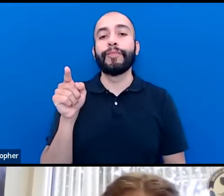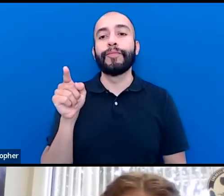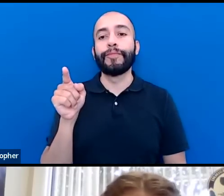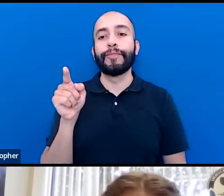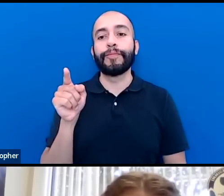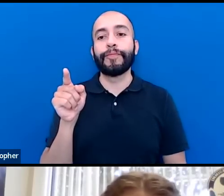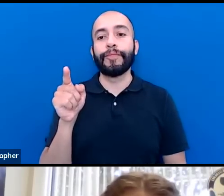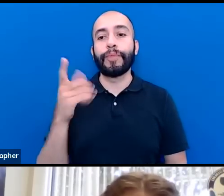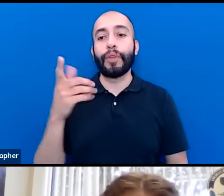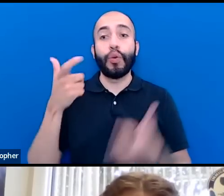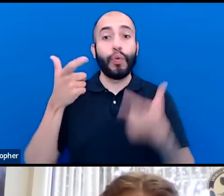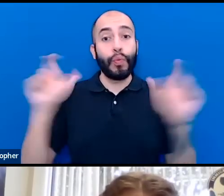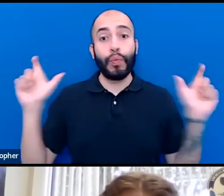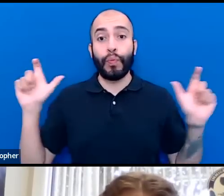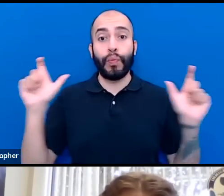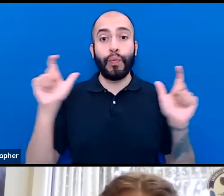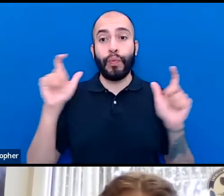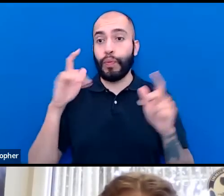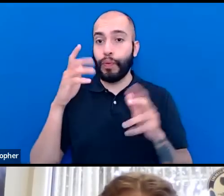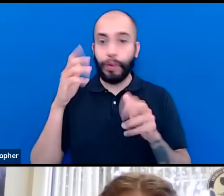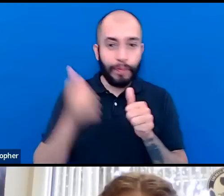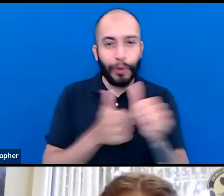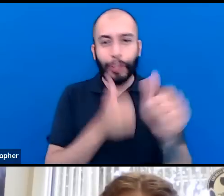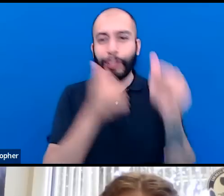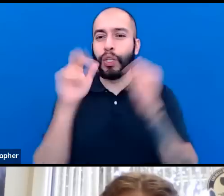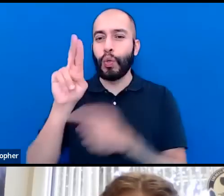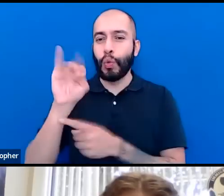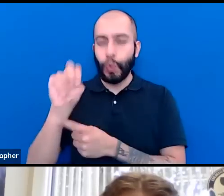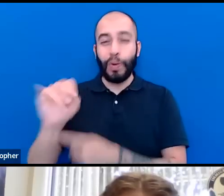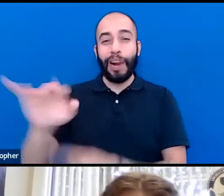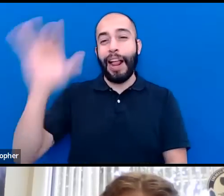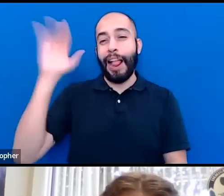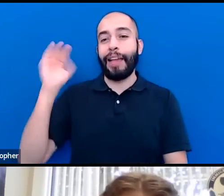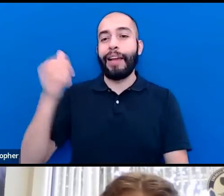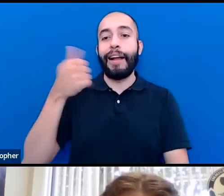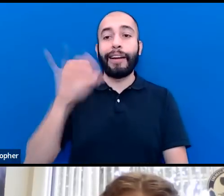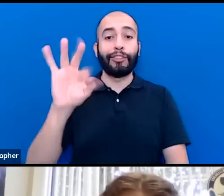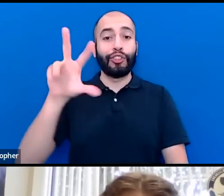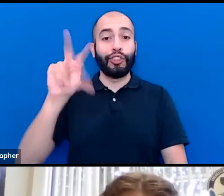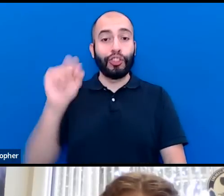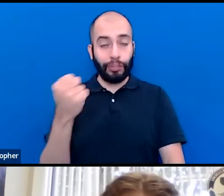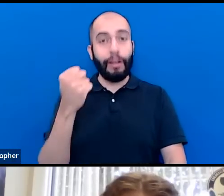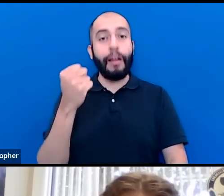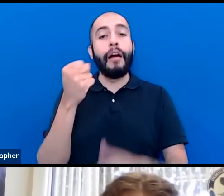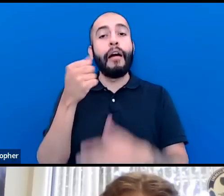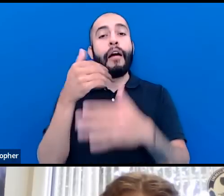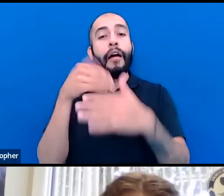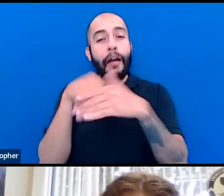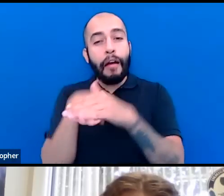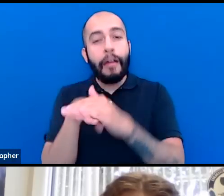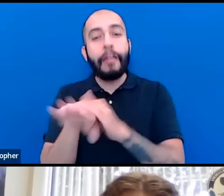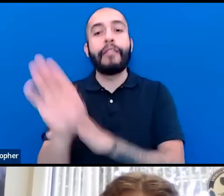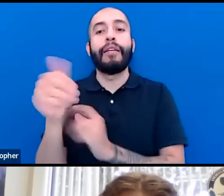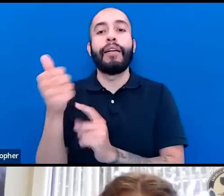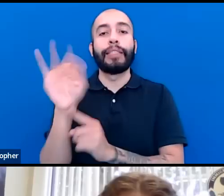the 1940s, when it began, there was a massive investment from at least two major unions, the